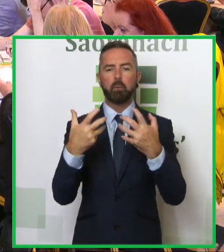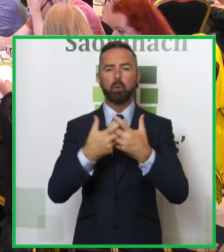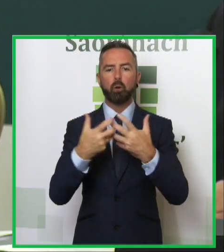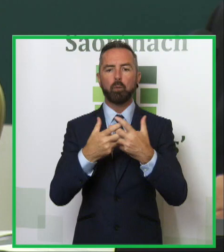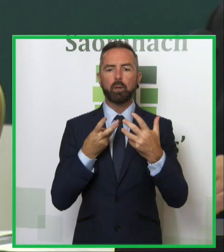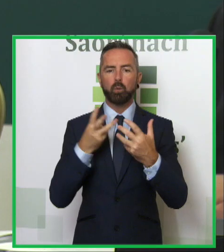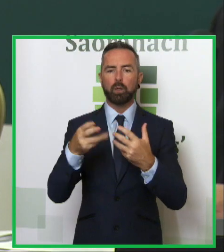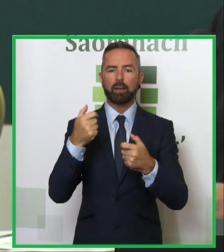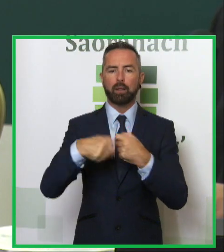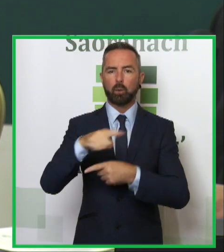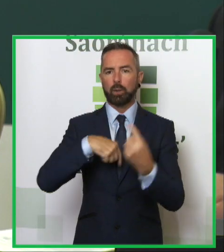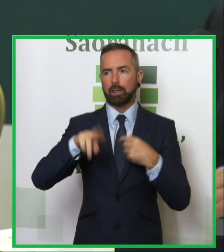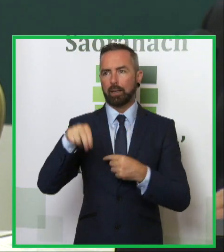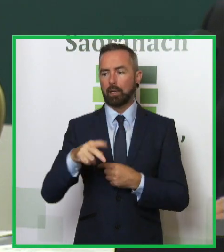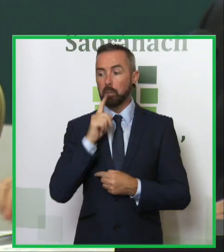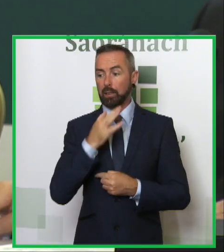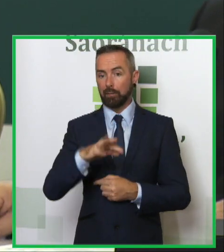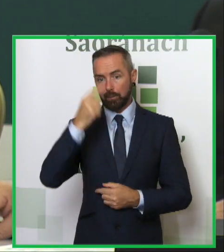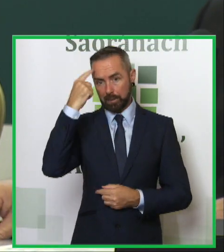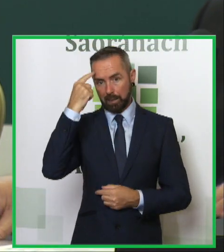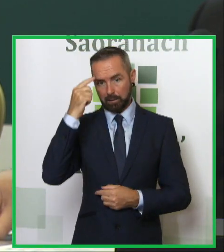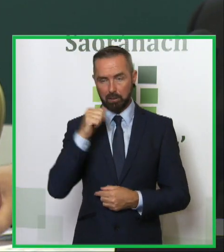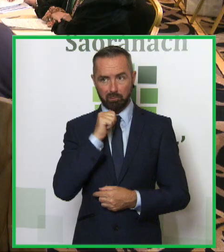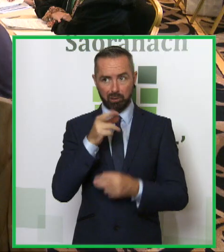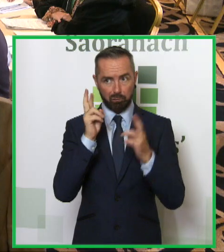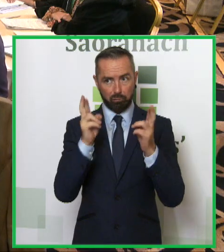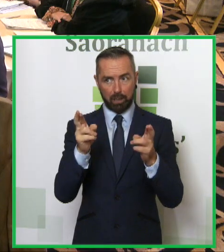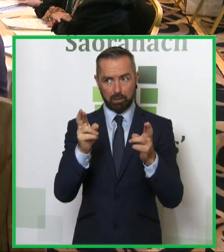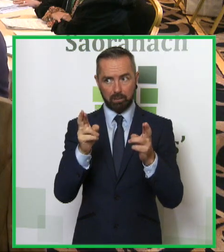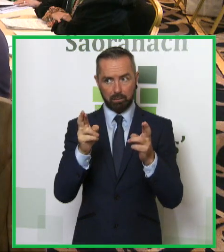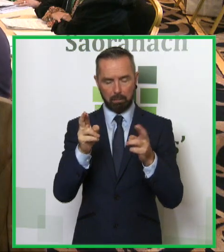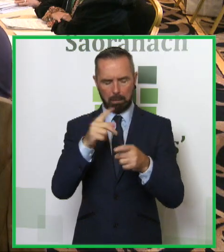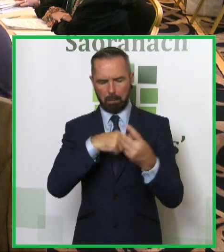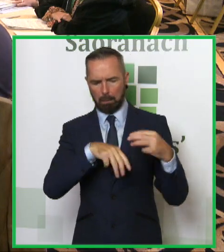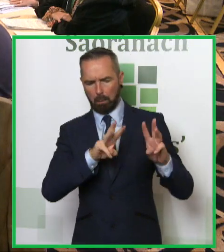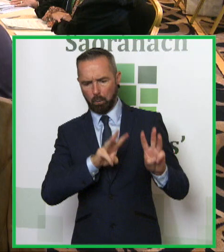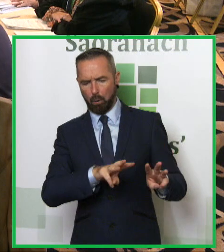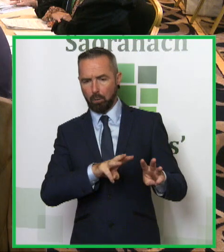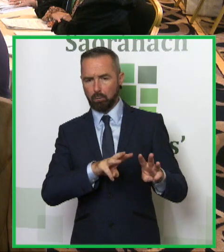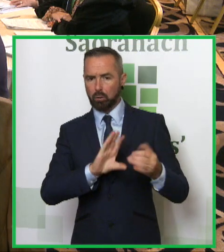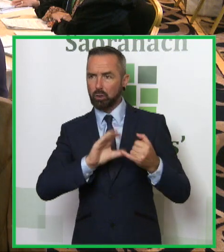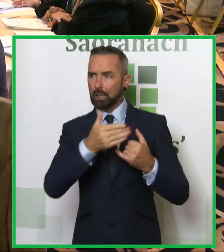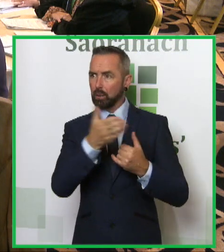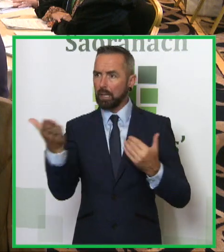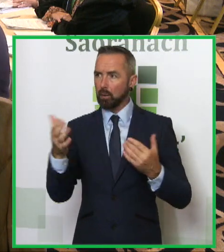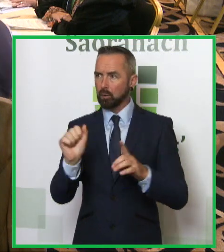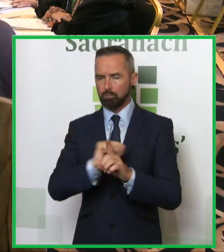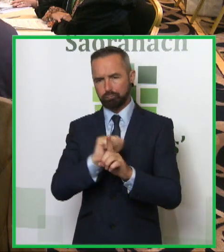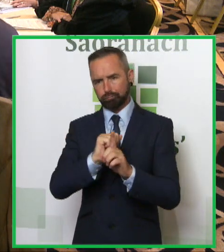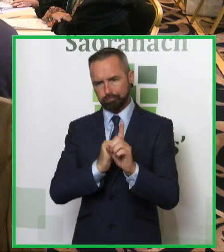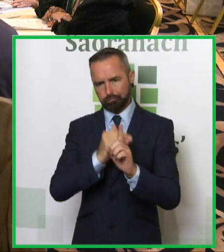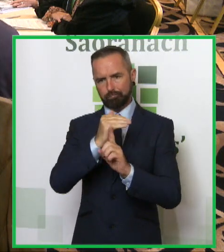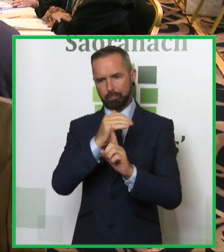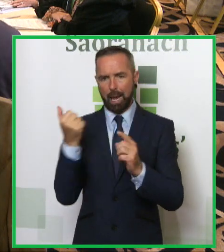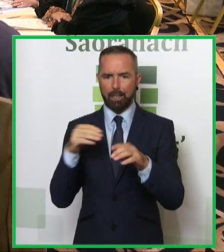fitting way that we can. But if there's a sense that we haven't got this right, your opportunity is now, after the roundtable discussion, to flag up any